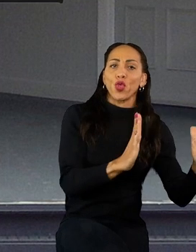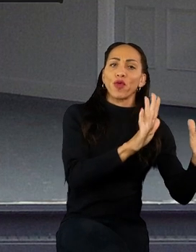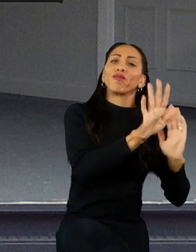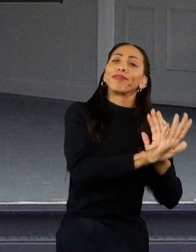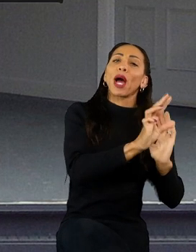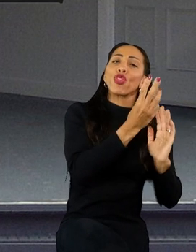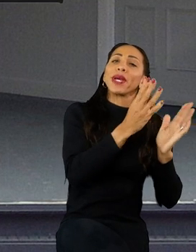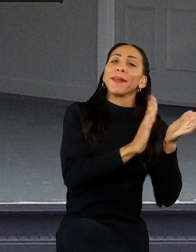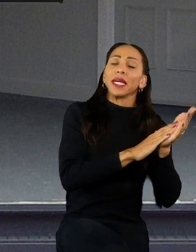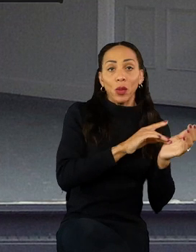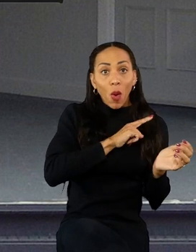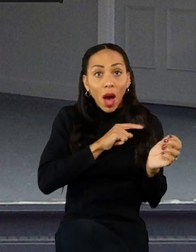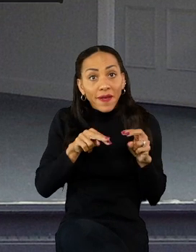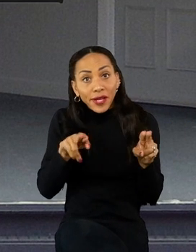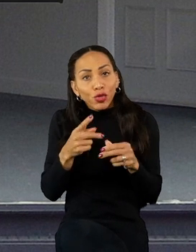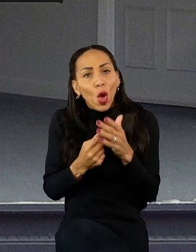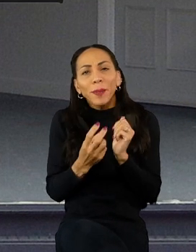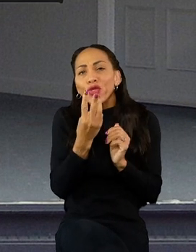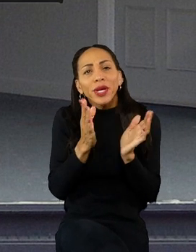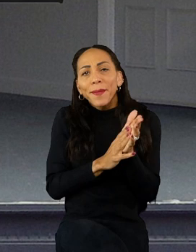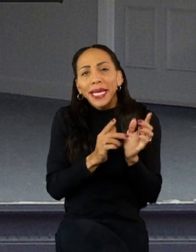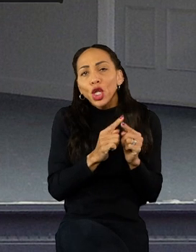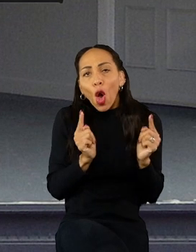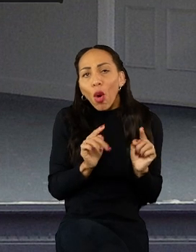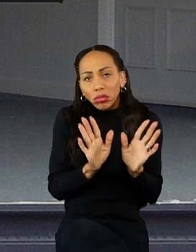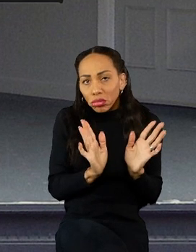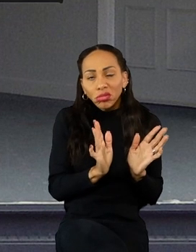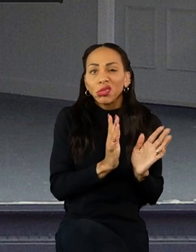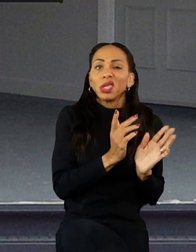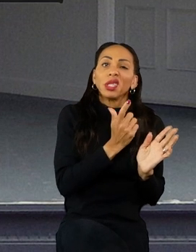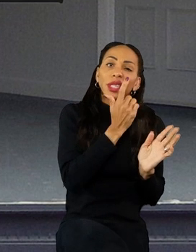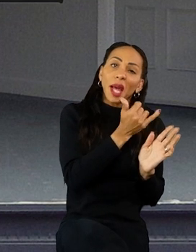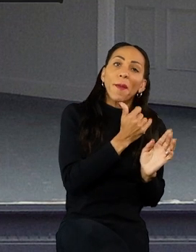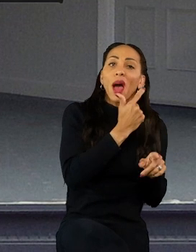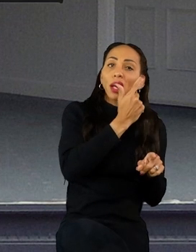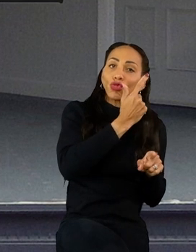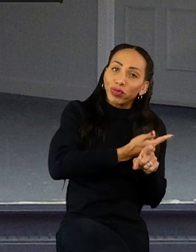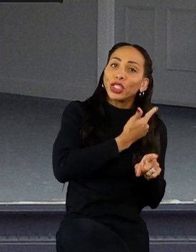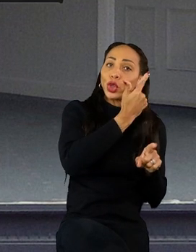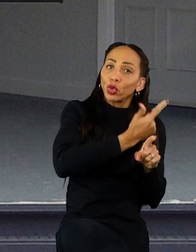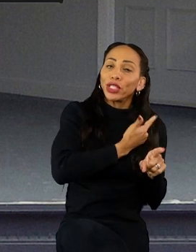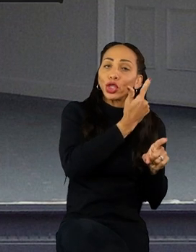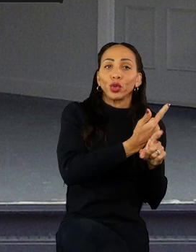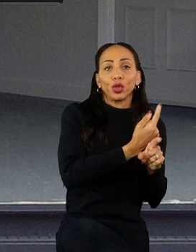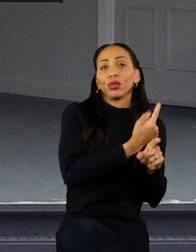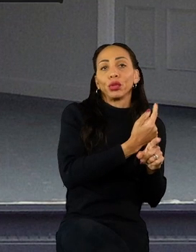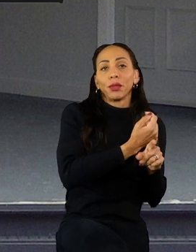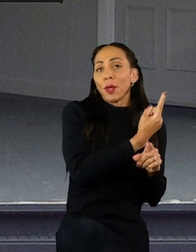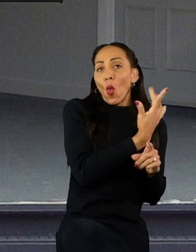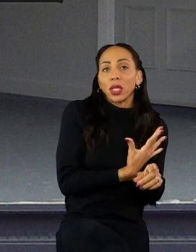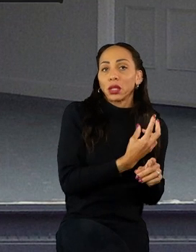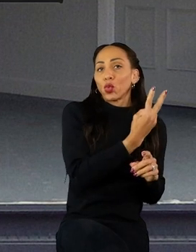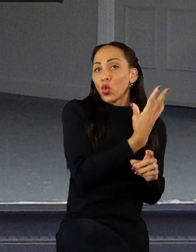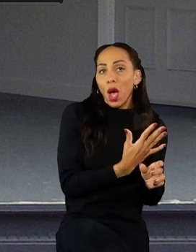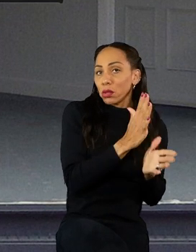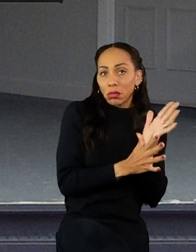about 3 minutes, because the piece of video is only going to be 3 minutes long. They might stay there for a couple of rounds of it, or they might just stay there for